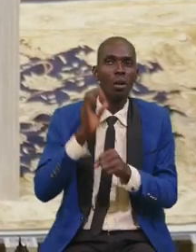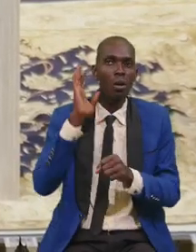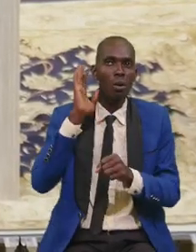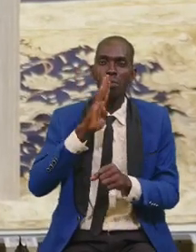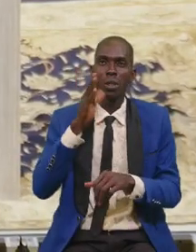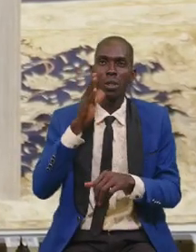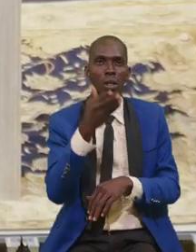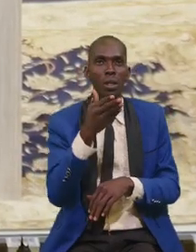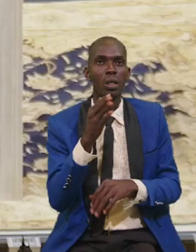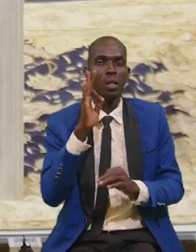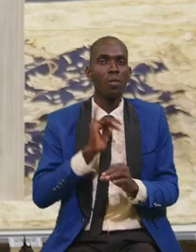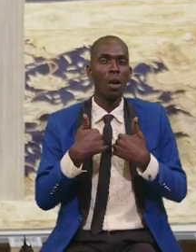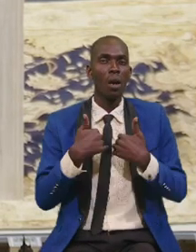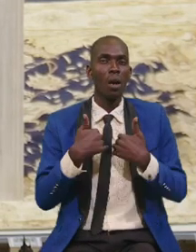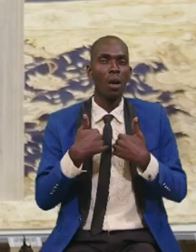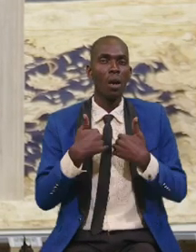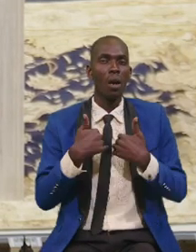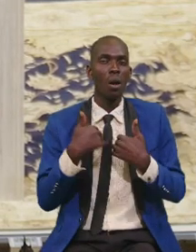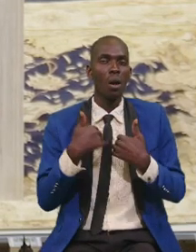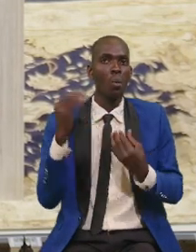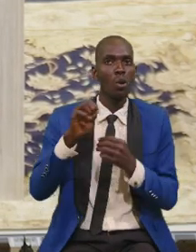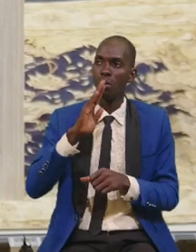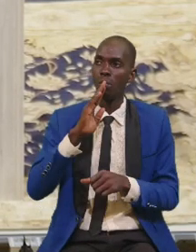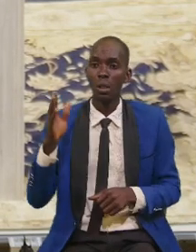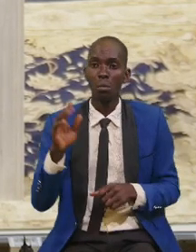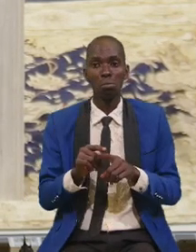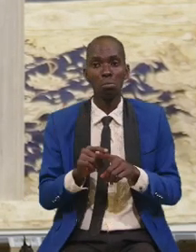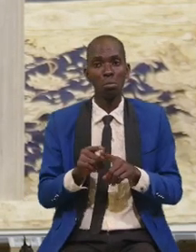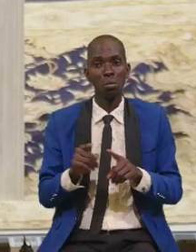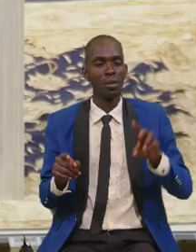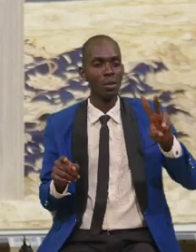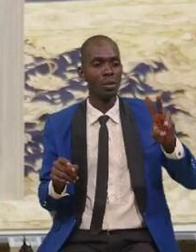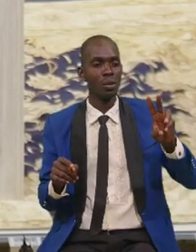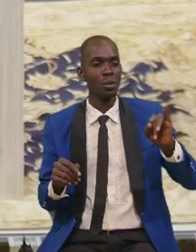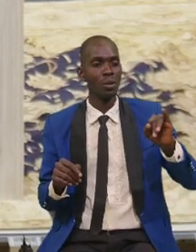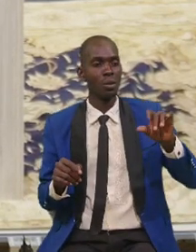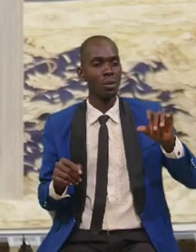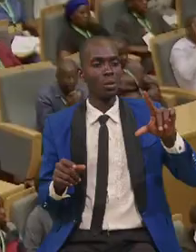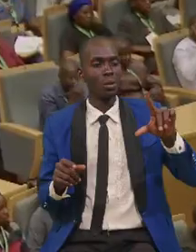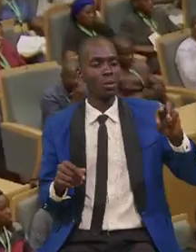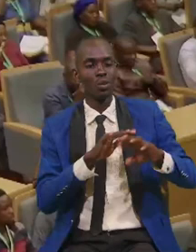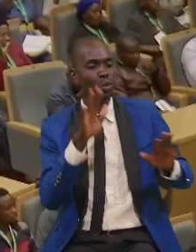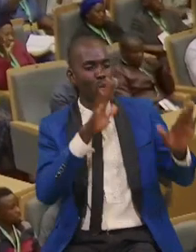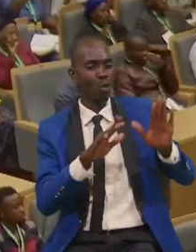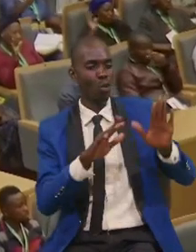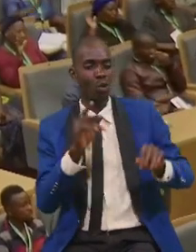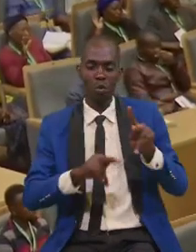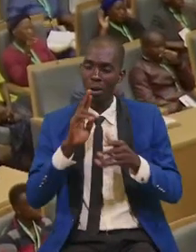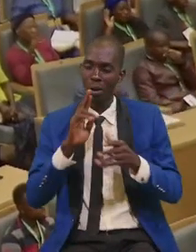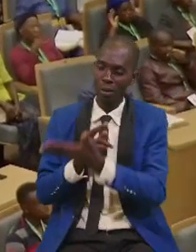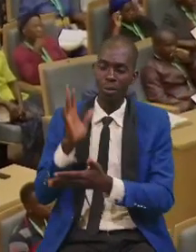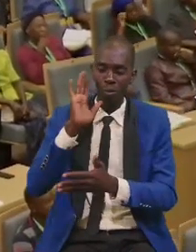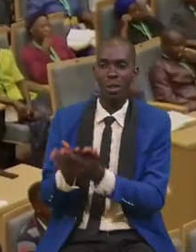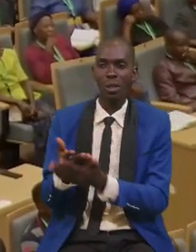I'll get there. But William, don't worry. The people are there. They will get there.